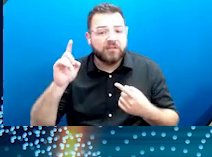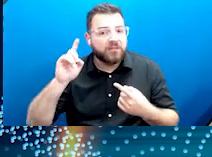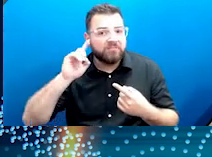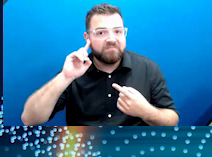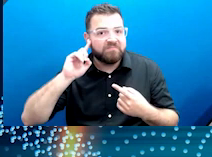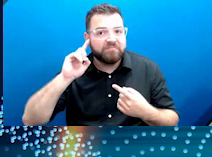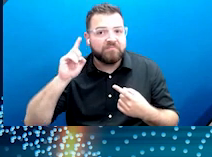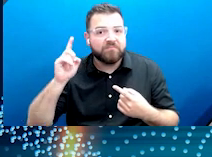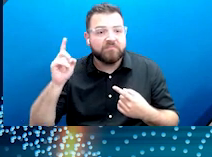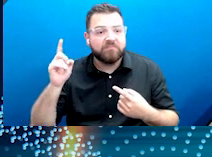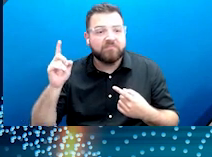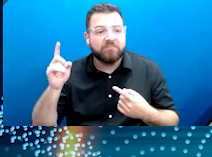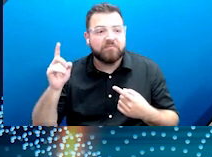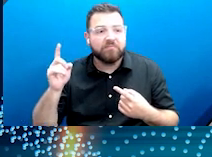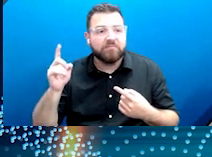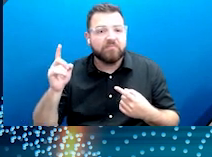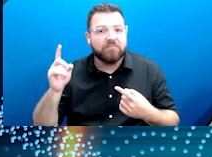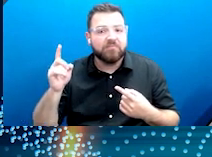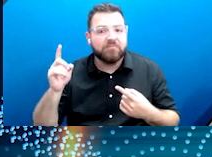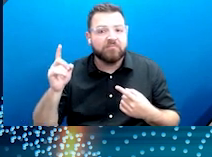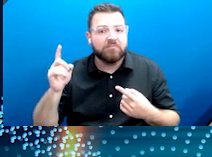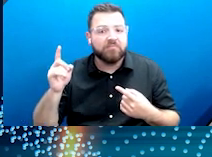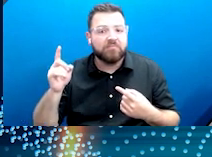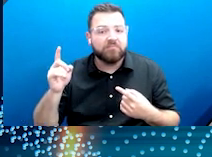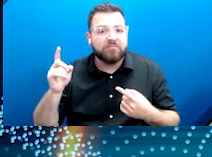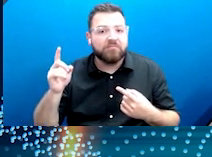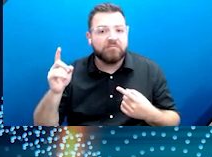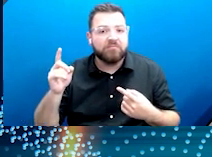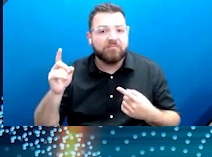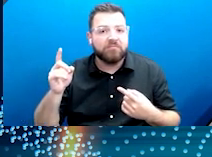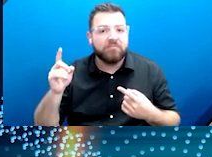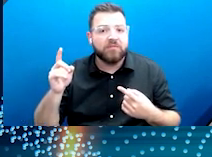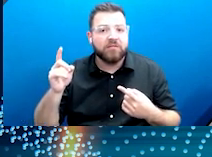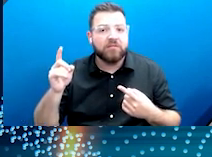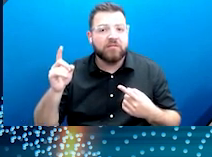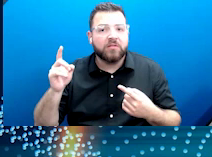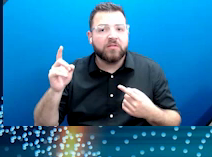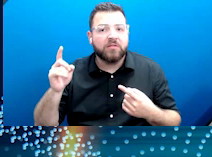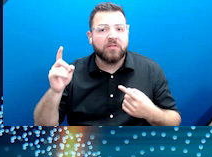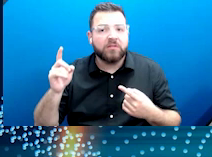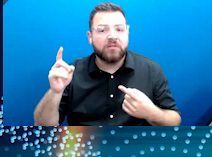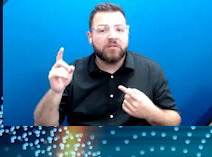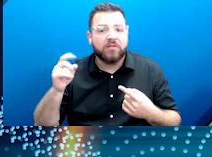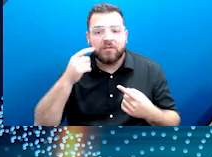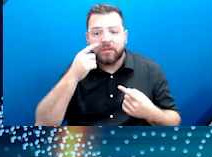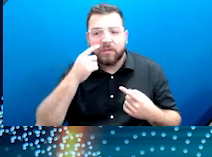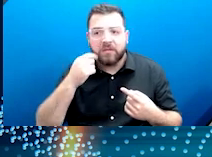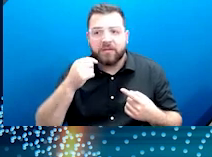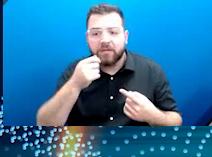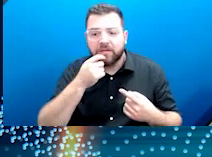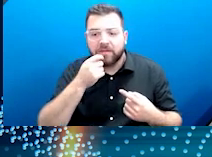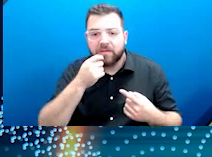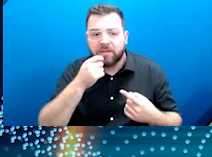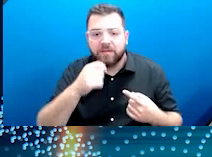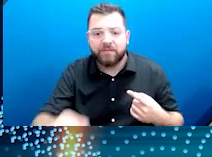in the interview? I mean, do you, It's just like everything else. It depends on how deep you want to go with it. So if you stay in a